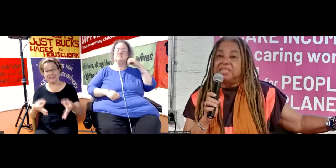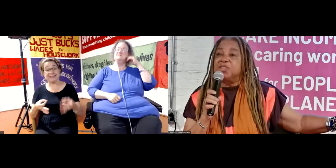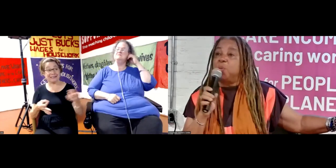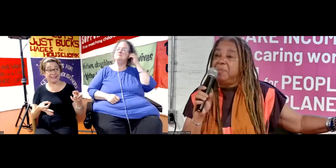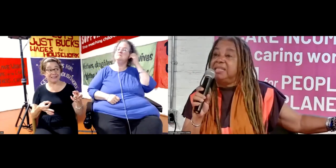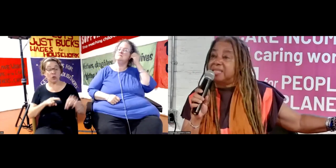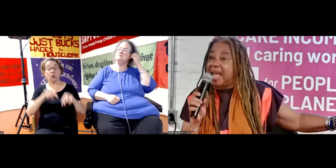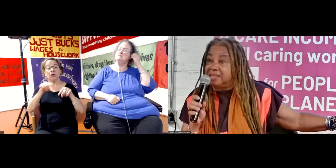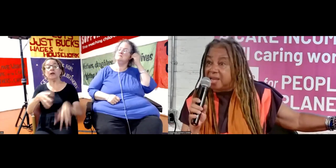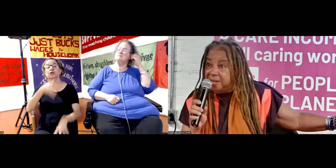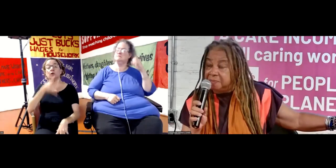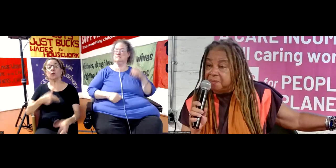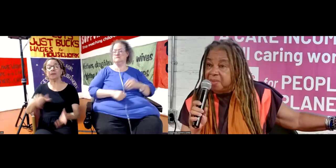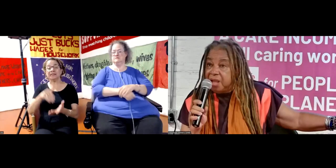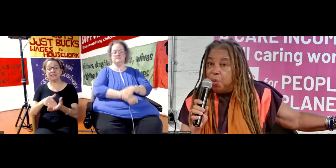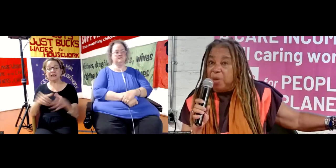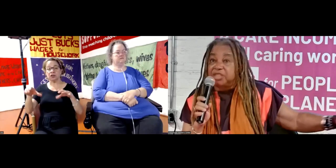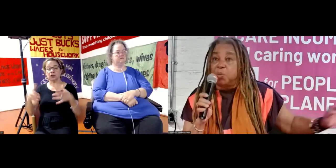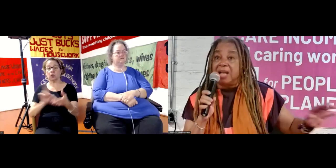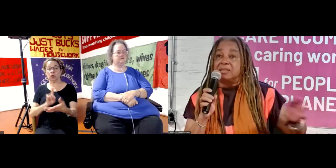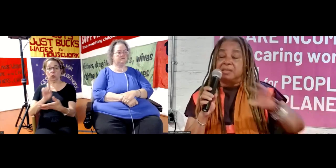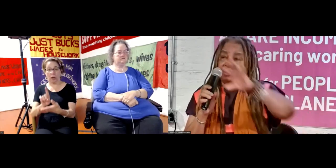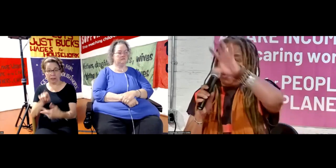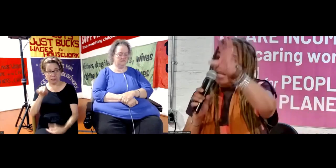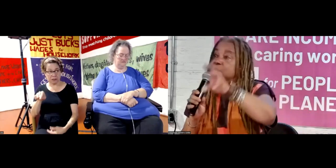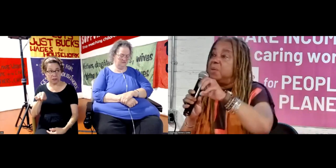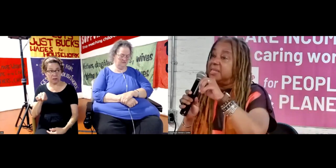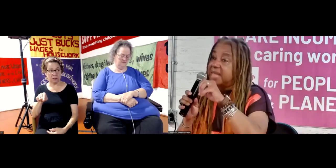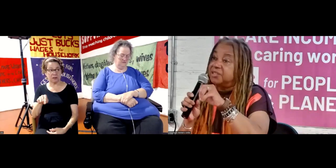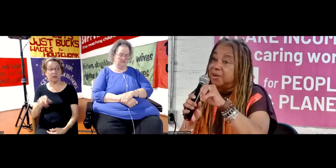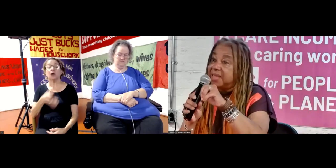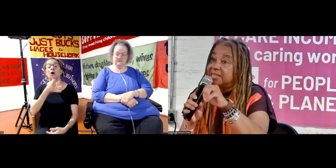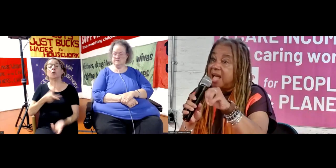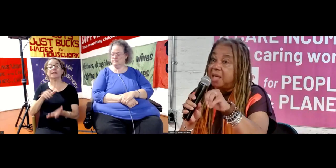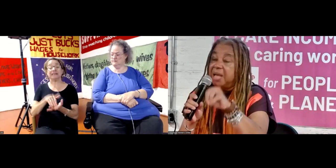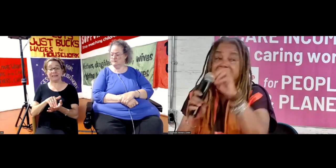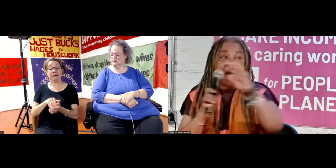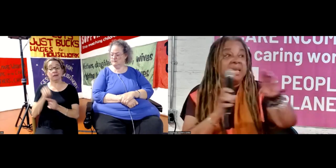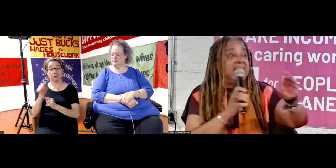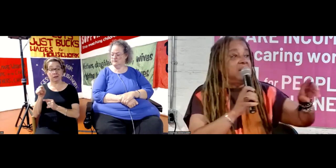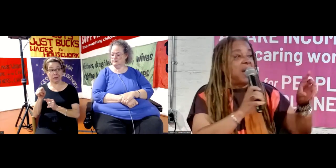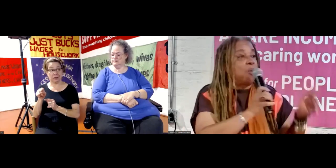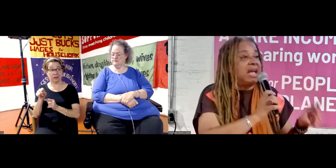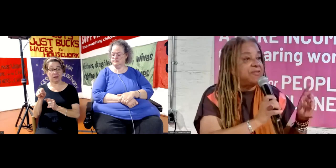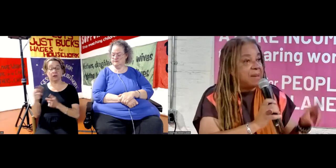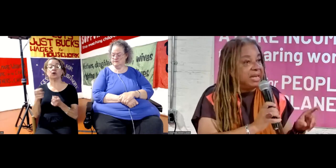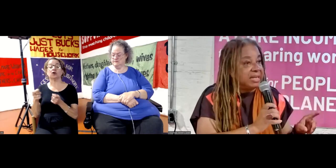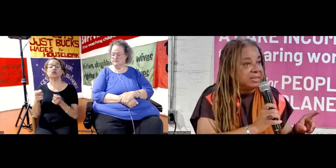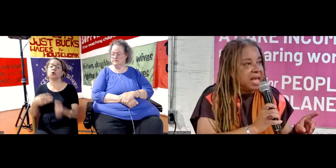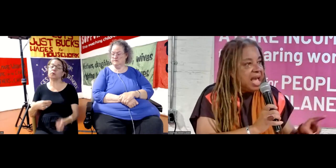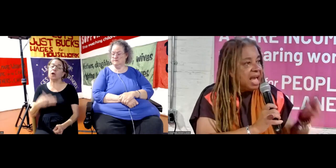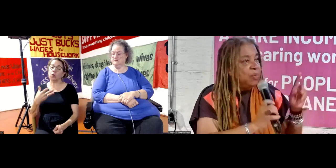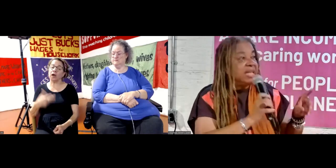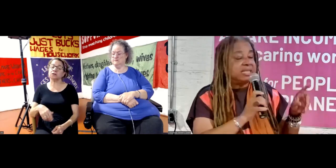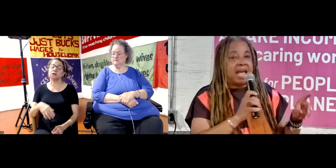we went to the women's center, which was, there was a women's center at that time, dominated by white